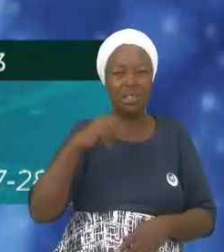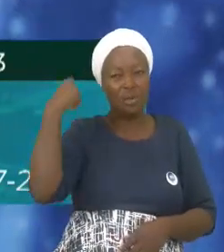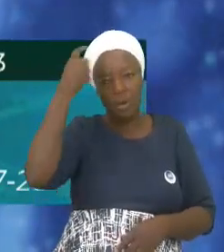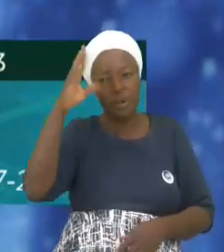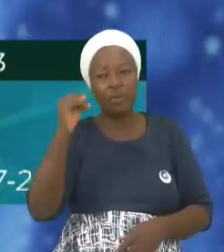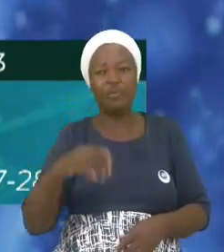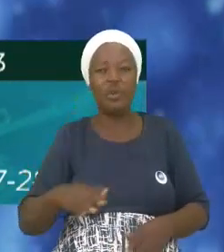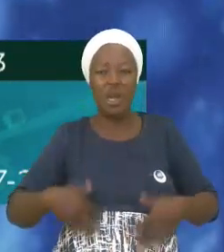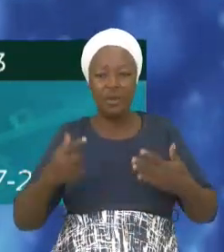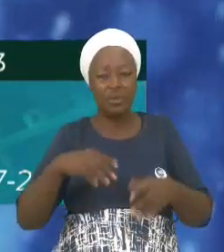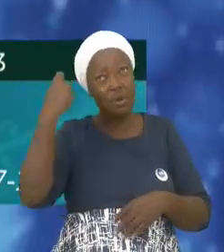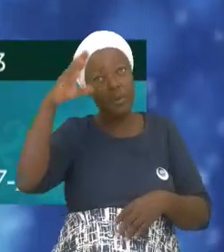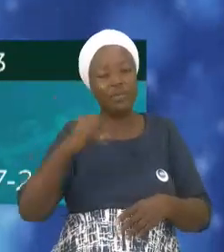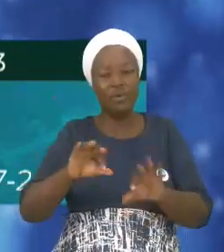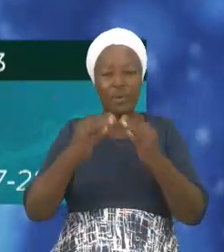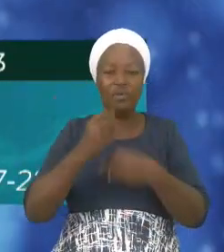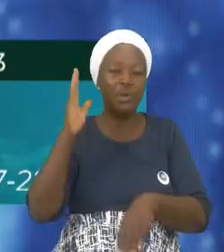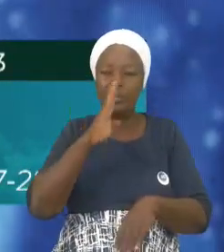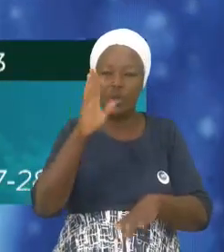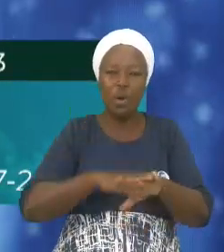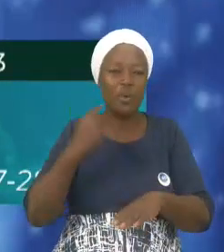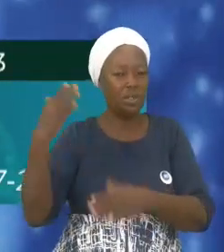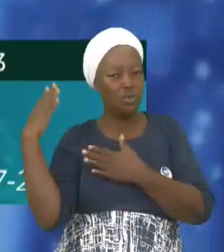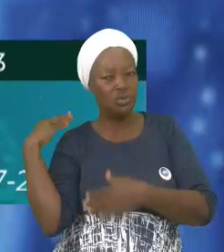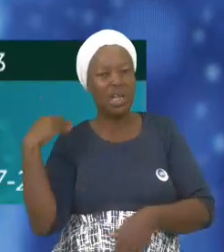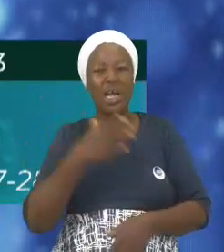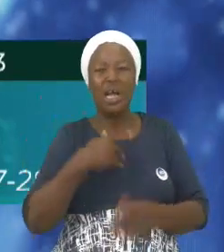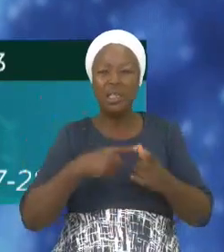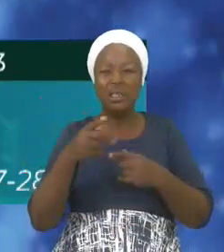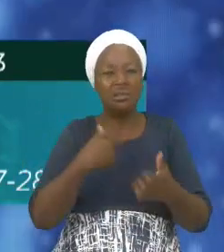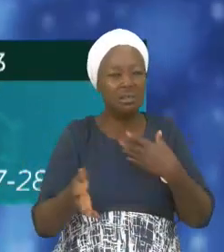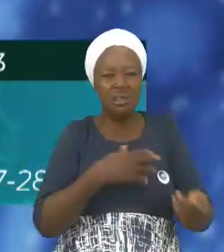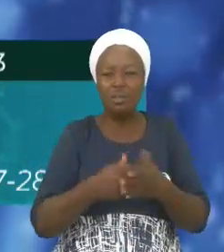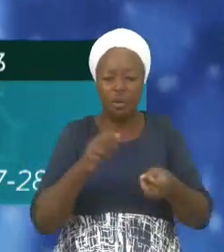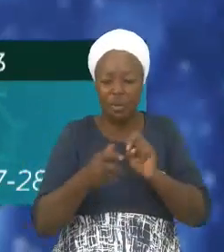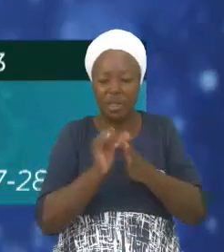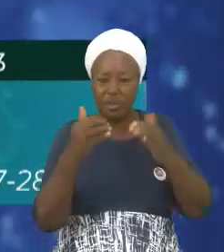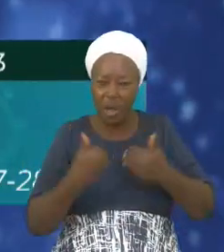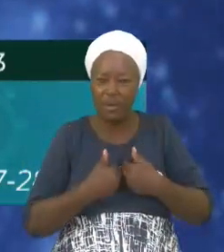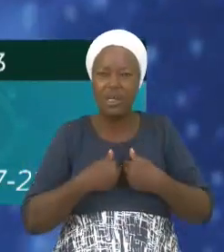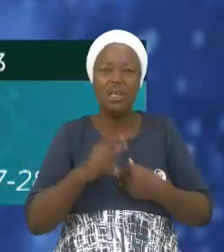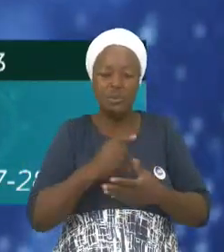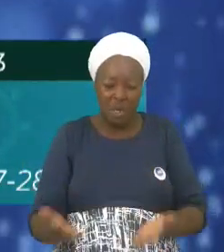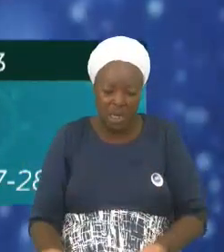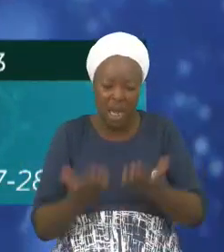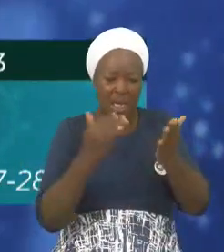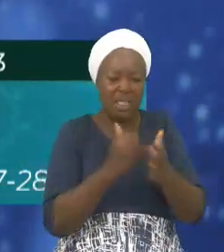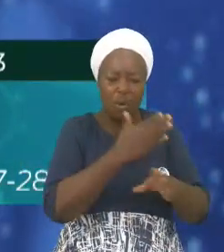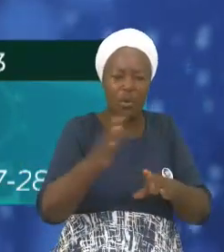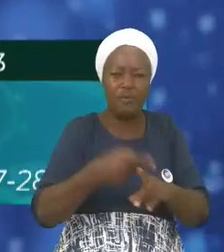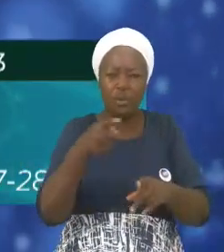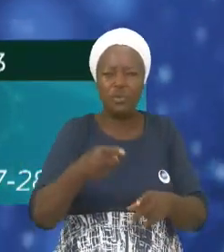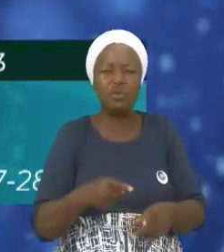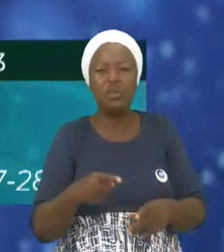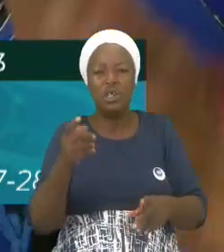of your family will be upon his shoulder, and whatever challenge you have, he'll carry it away from you tonight